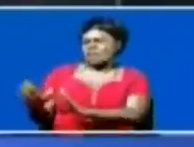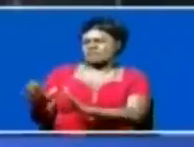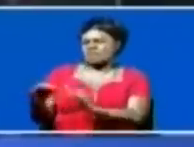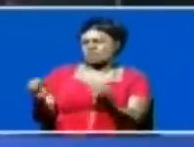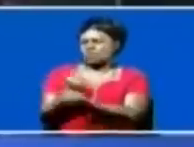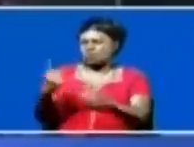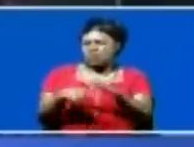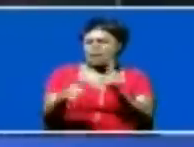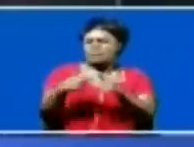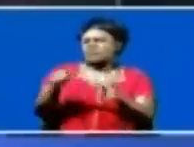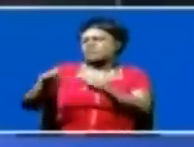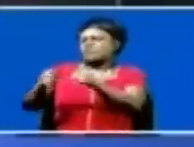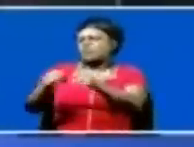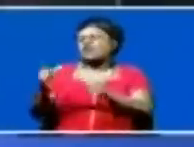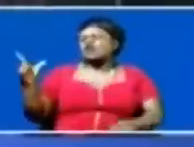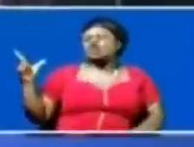in. But